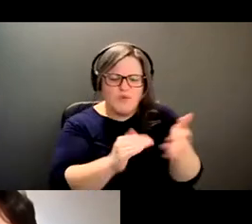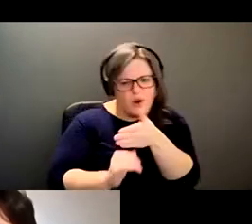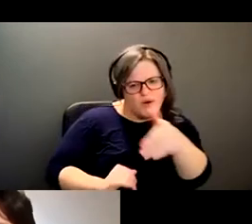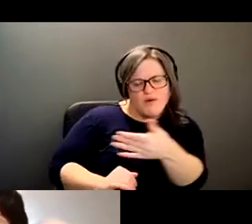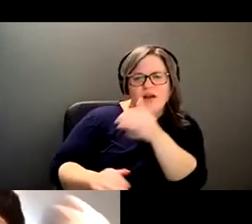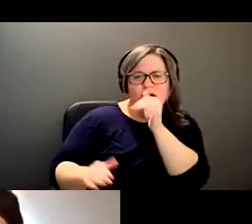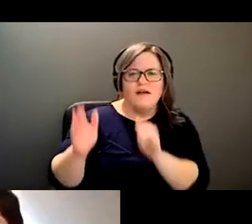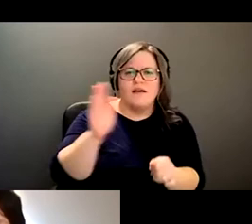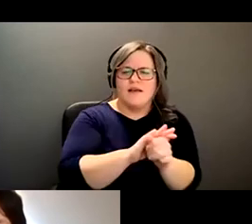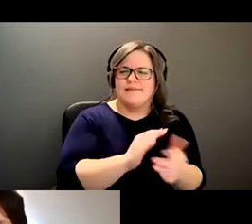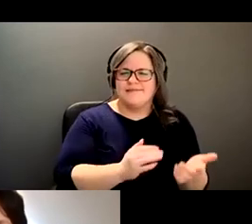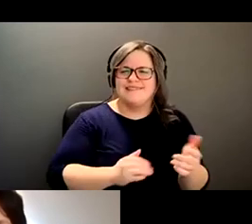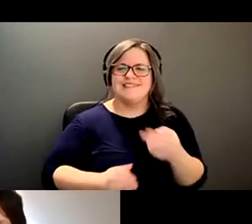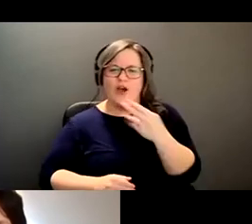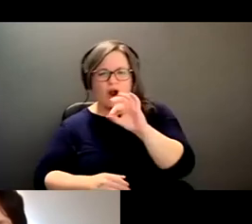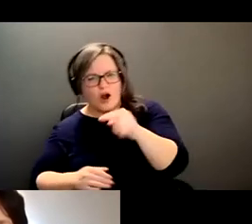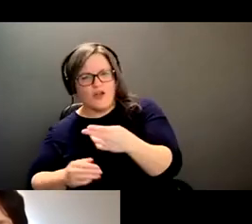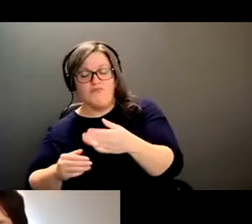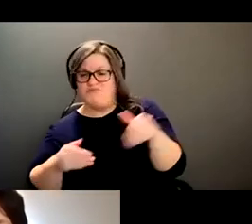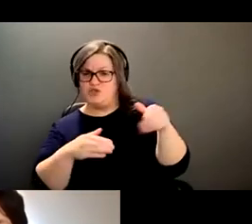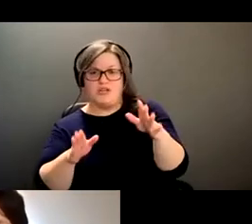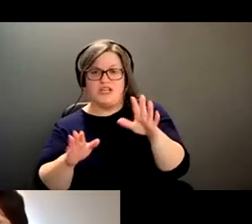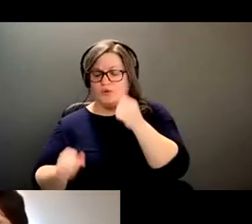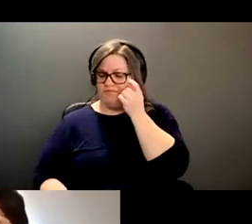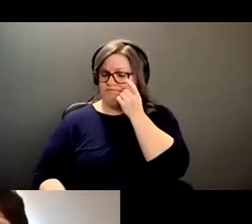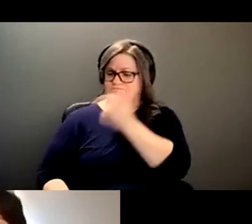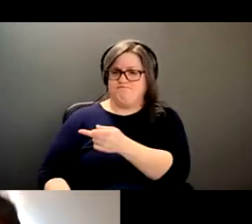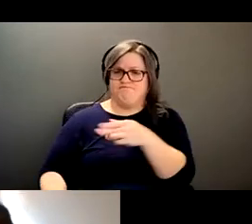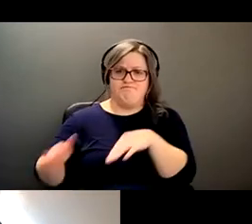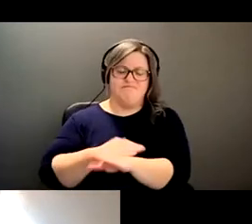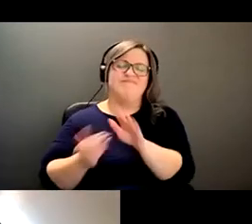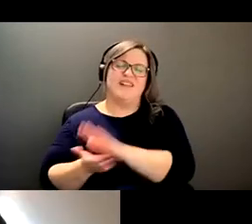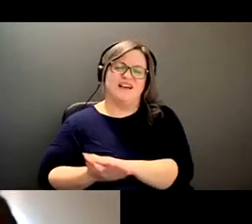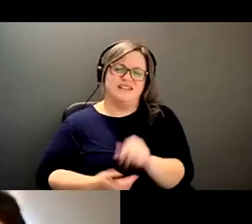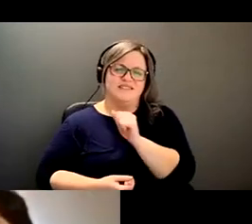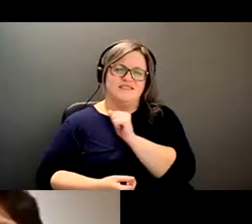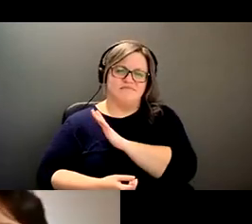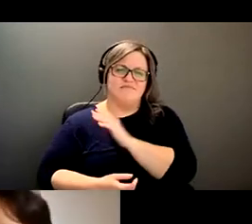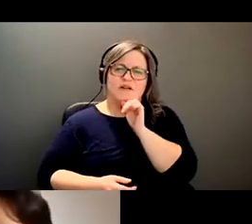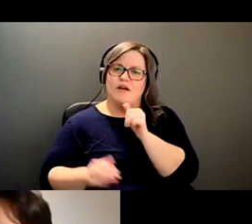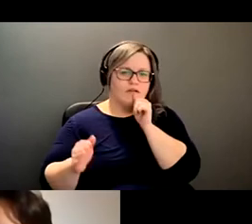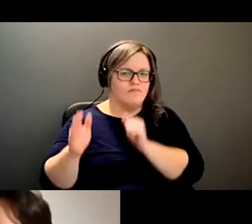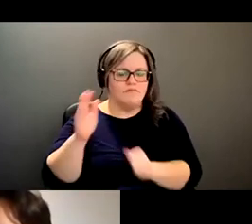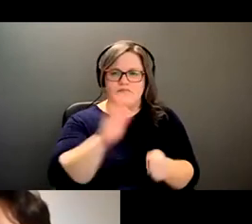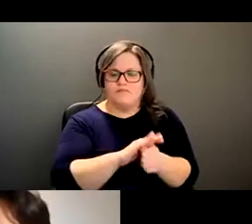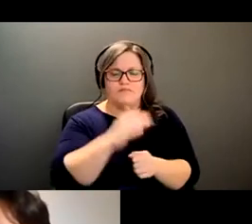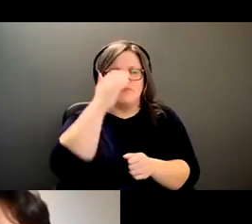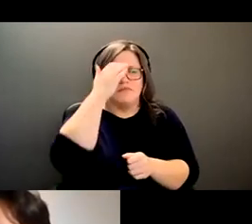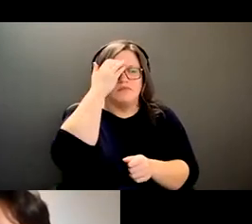the fact that Hearth is really easily accessible from the street is nice. But also, you know, in doing